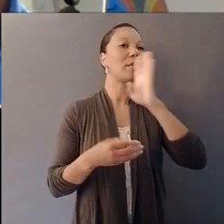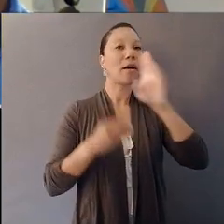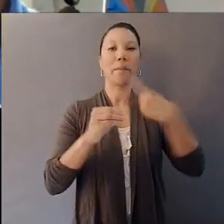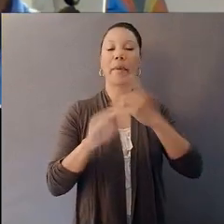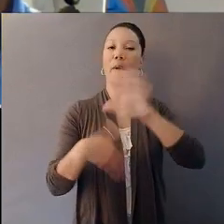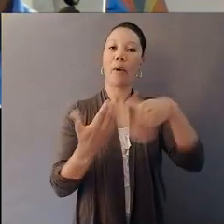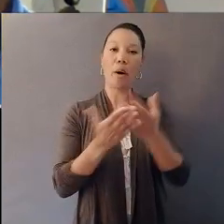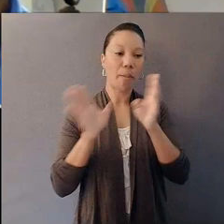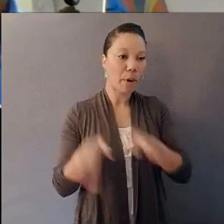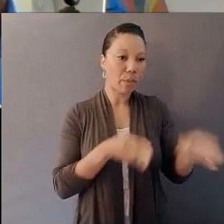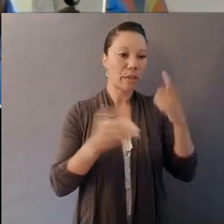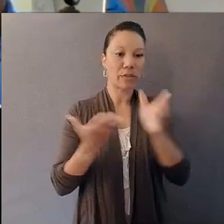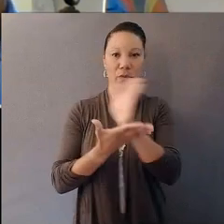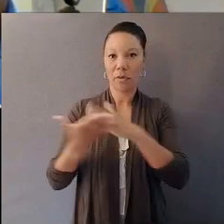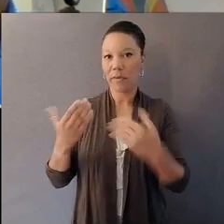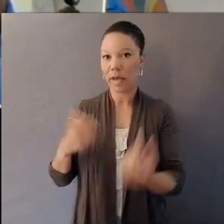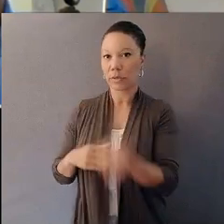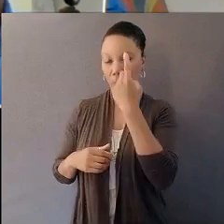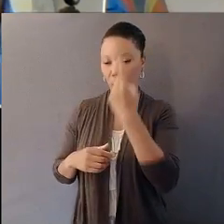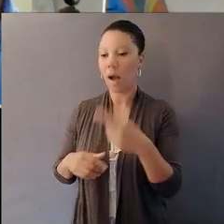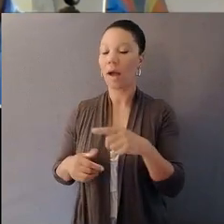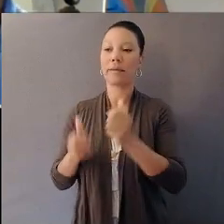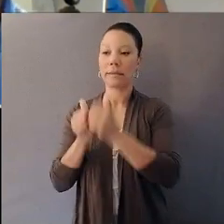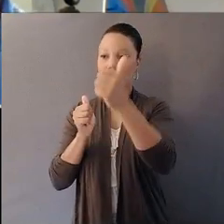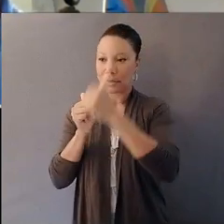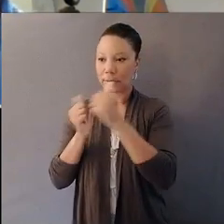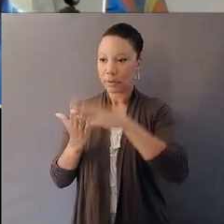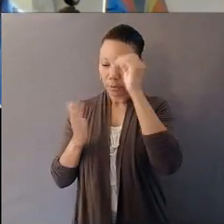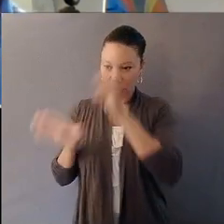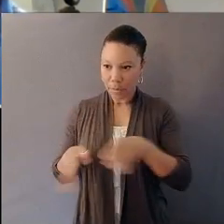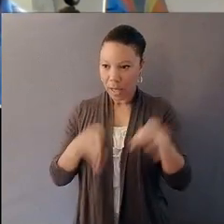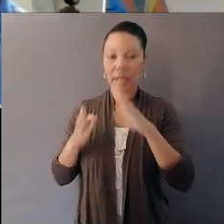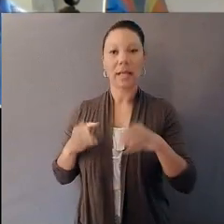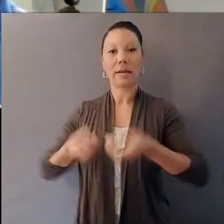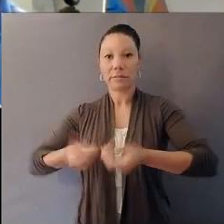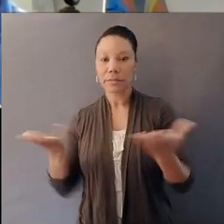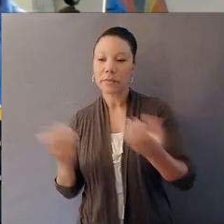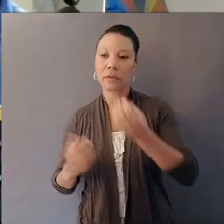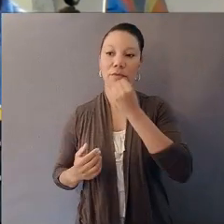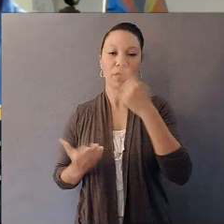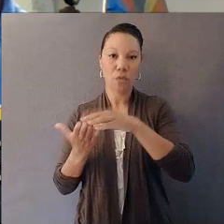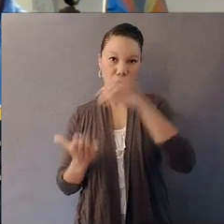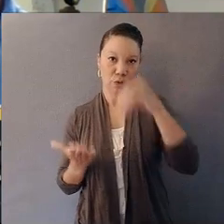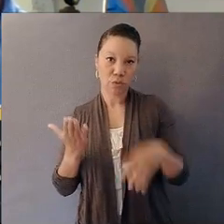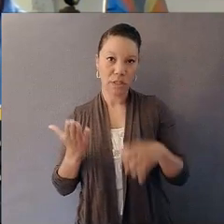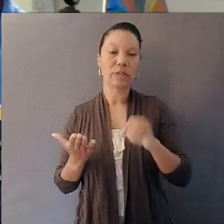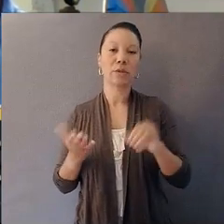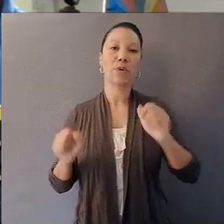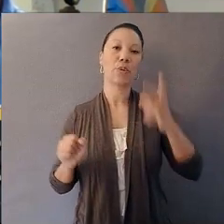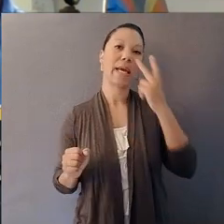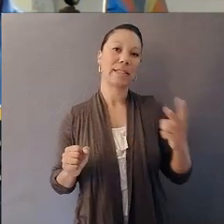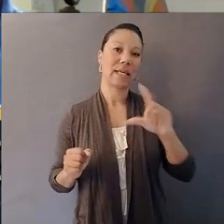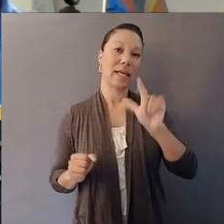1 for distance learning, getting the food out to students, etc. So we made sure to put that link also. Hopefully it'll be down